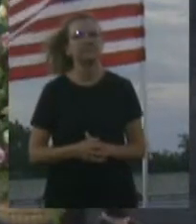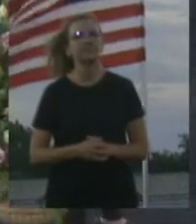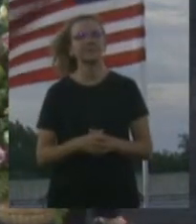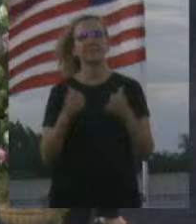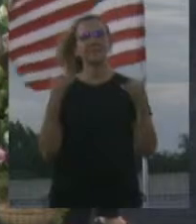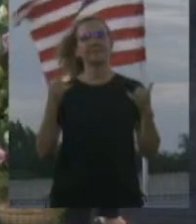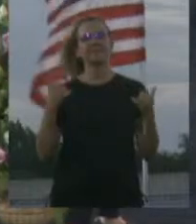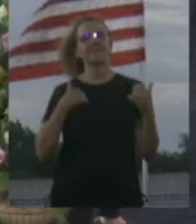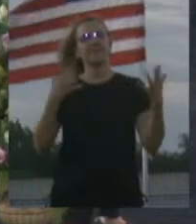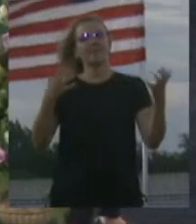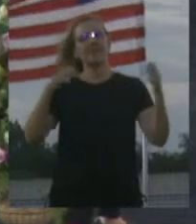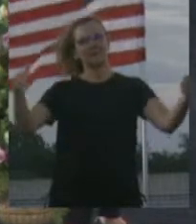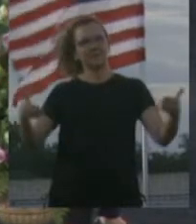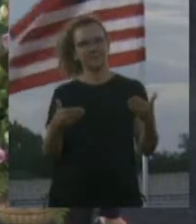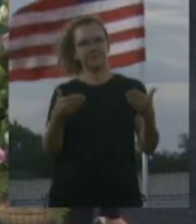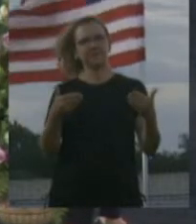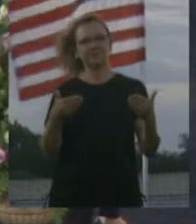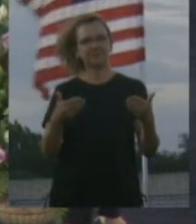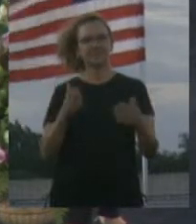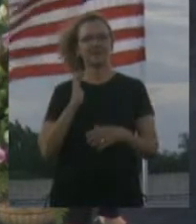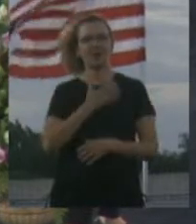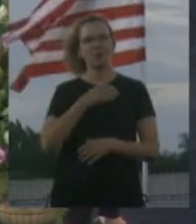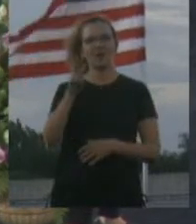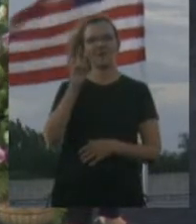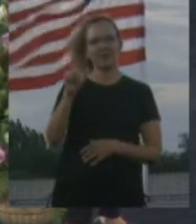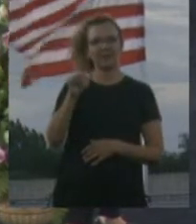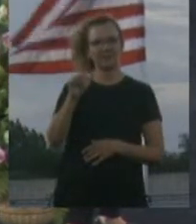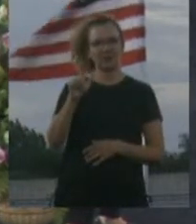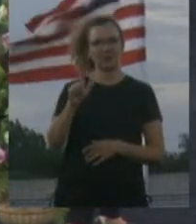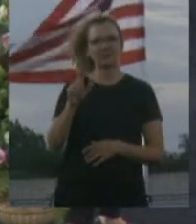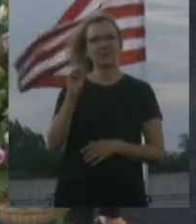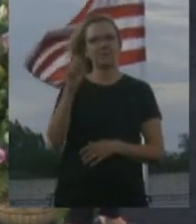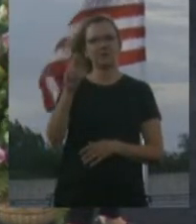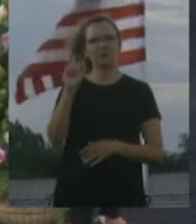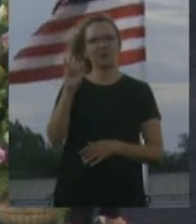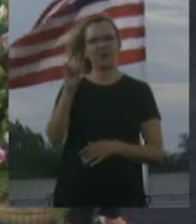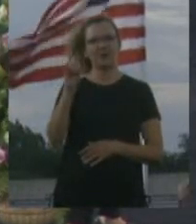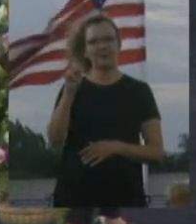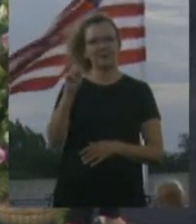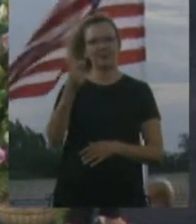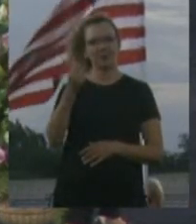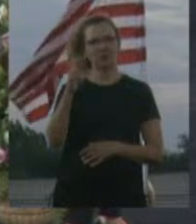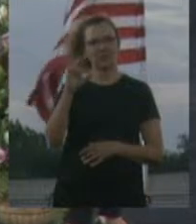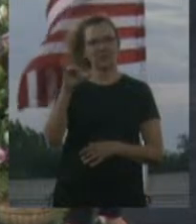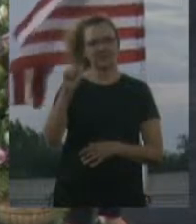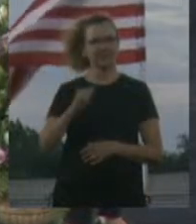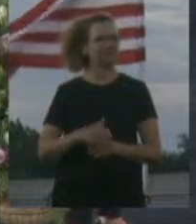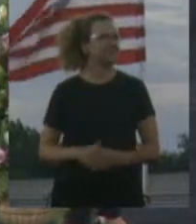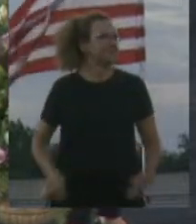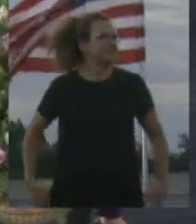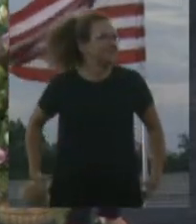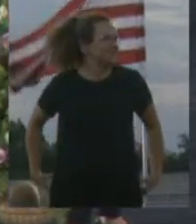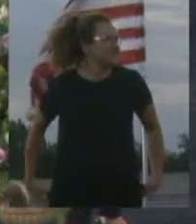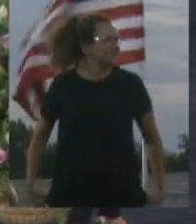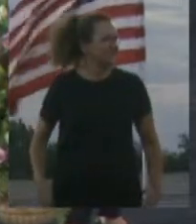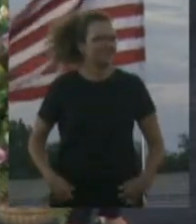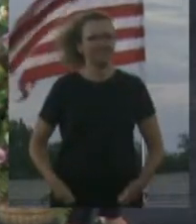And now I would like to introduce to you our valedictorian, Mr. Aiden Garcia.